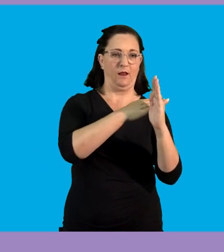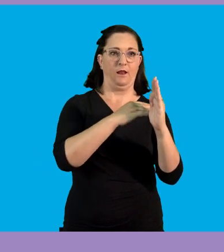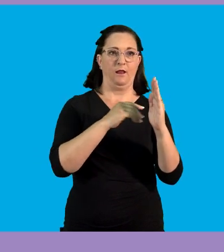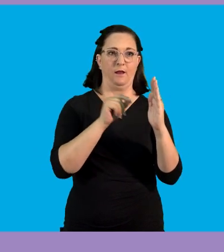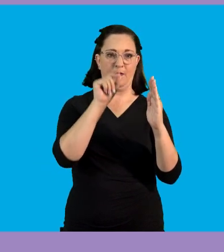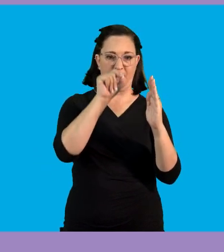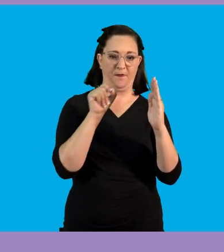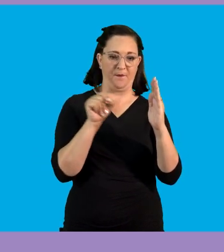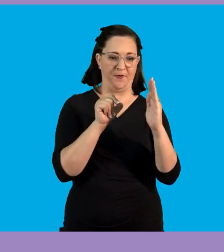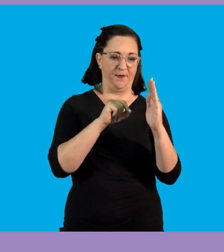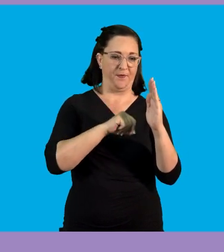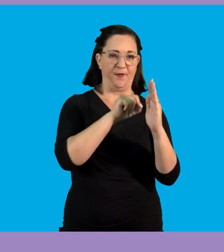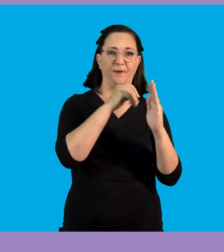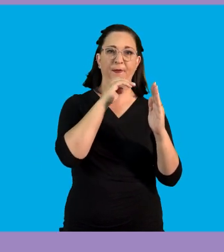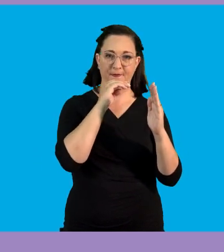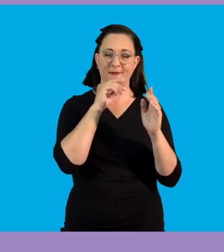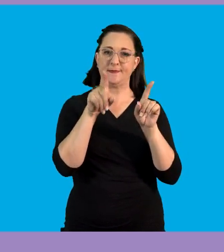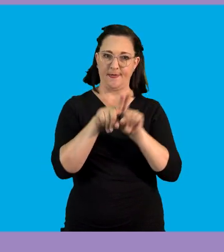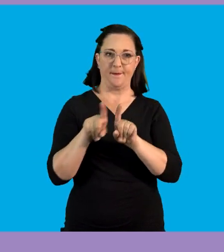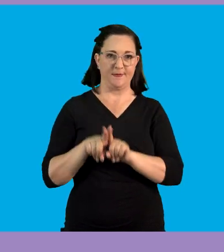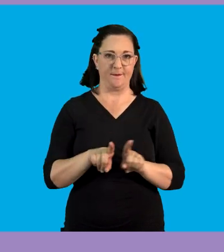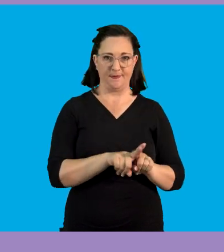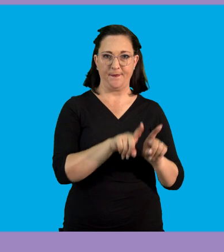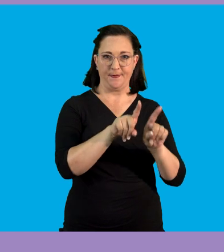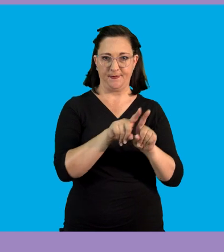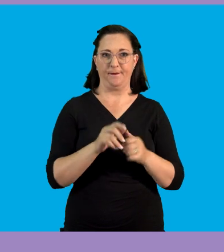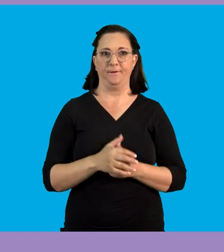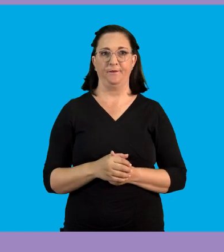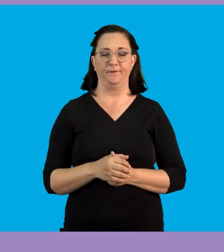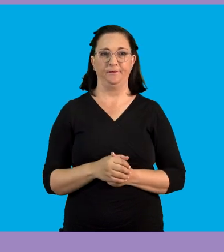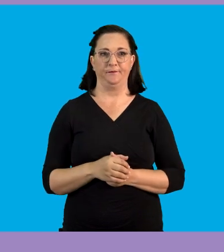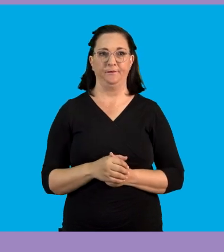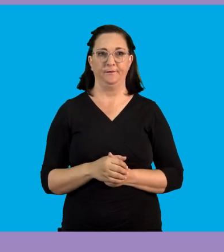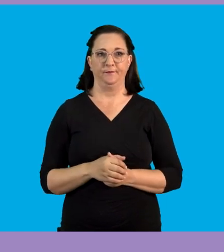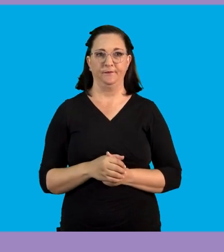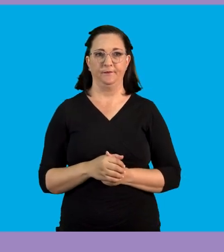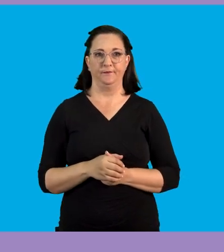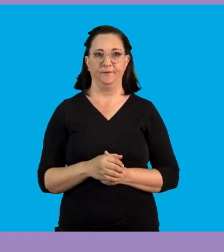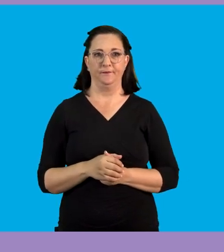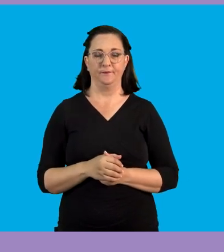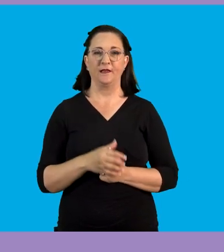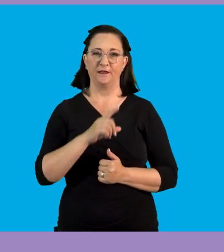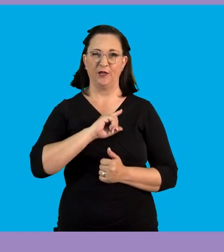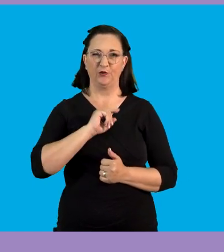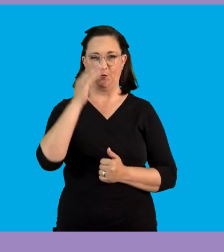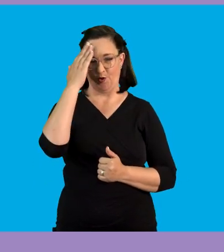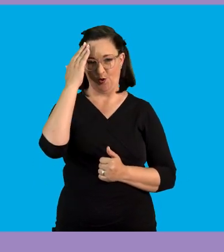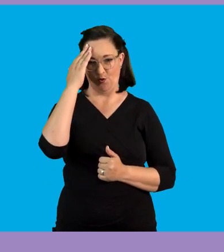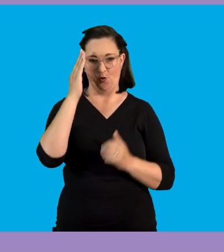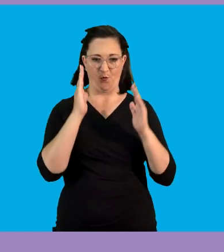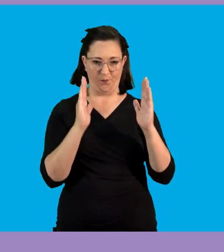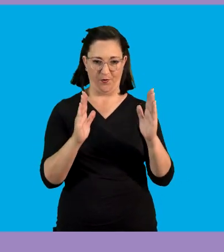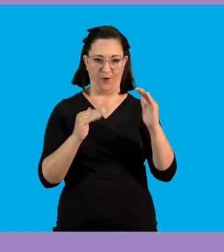equal. Because the markings are the same, therefore this makes it a square. So all the sides are equal. That's one property that we